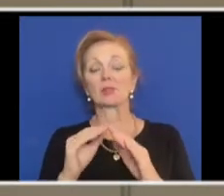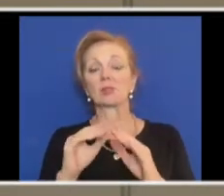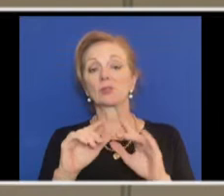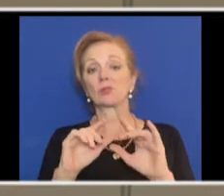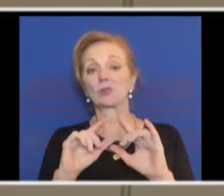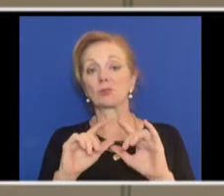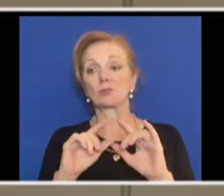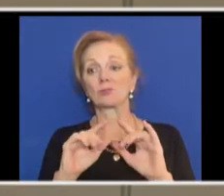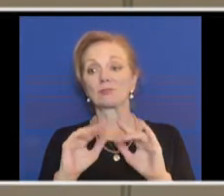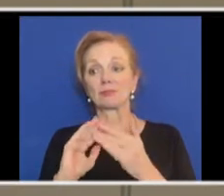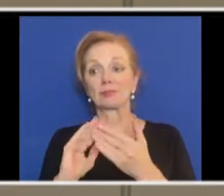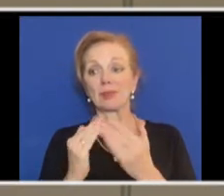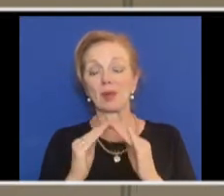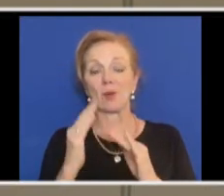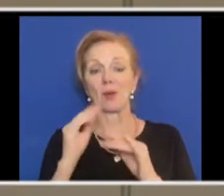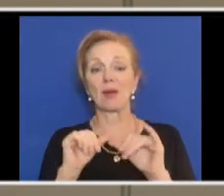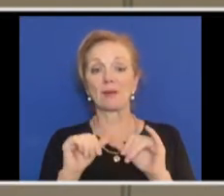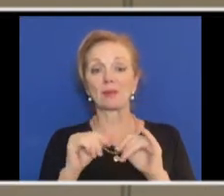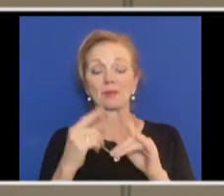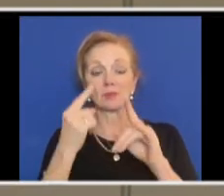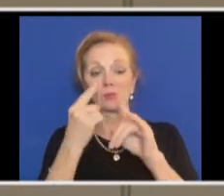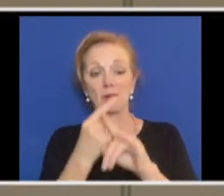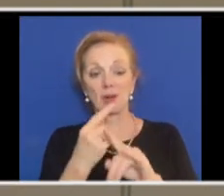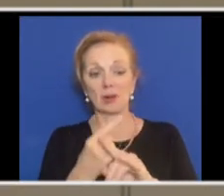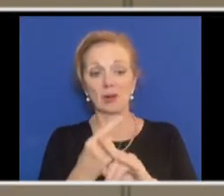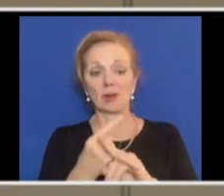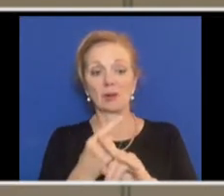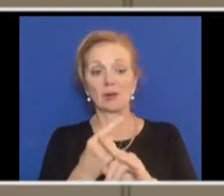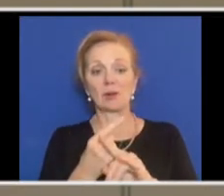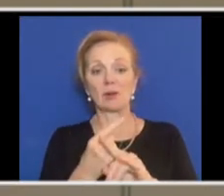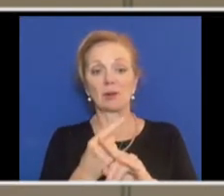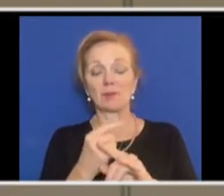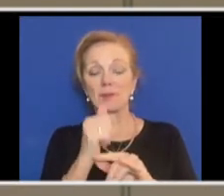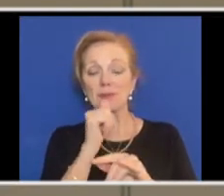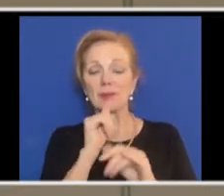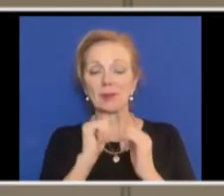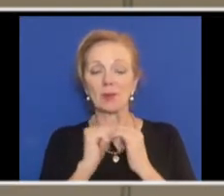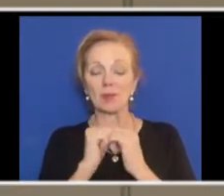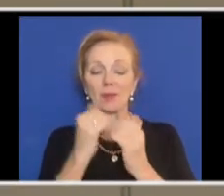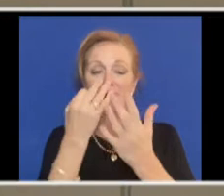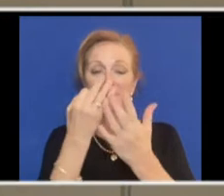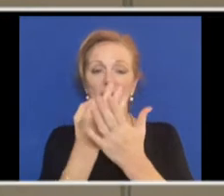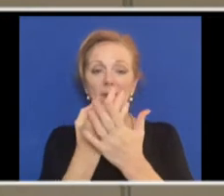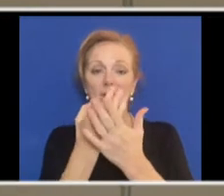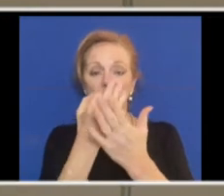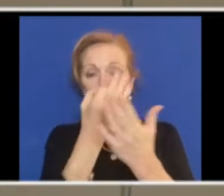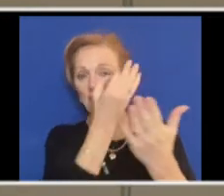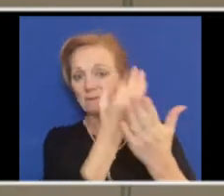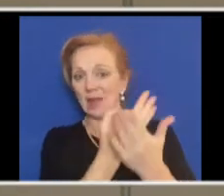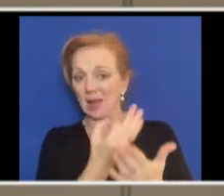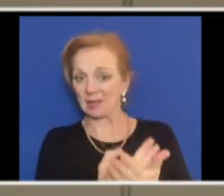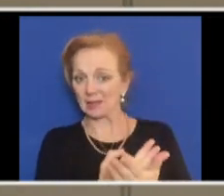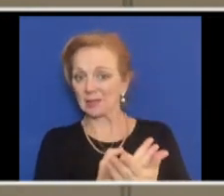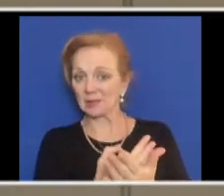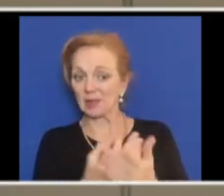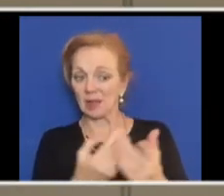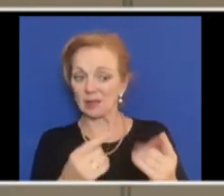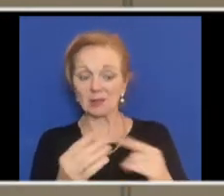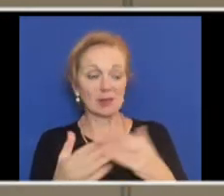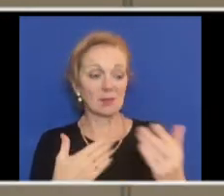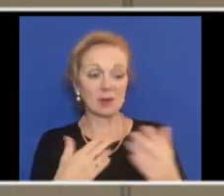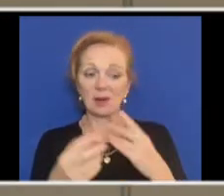we're going to have to reckon with are we going to deal with the facts on the ground despite how difficult